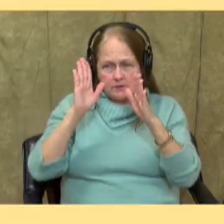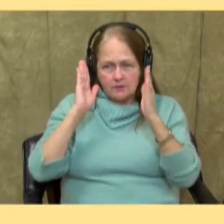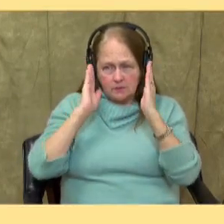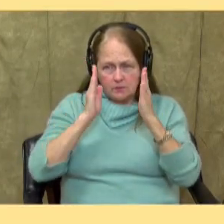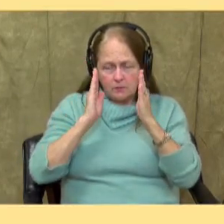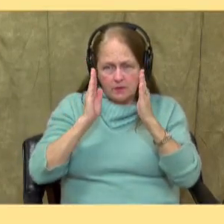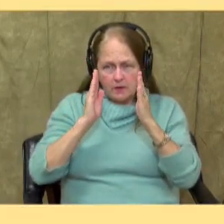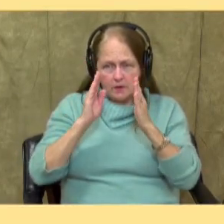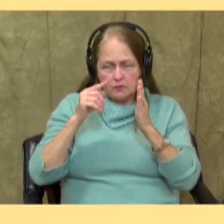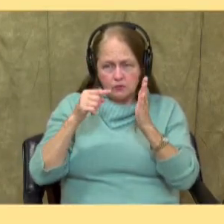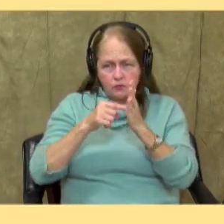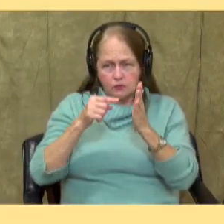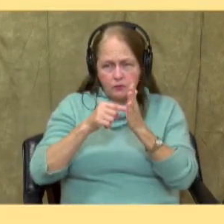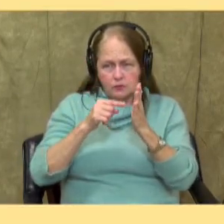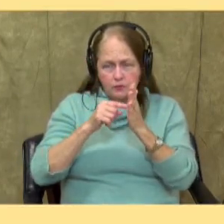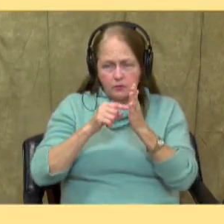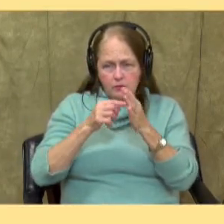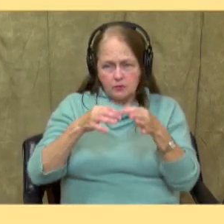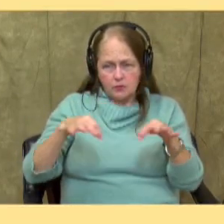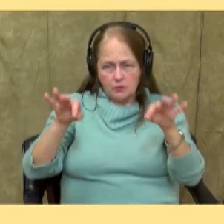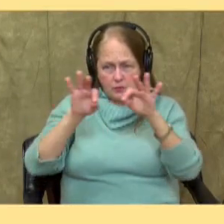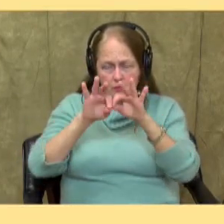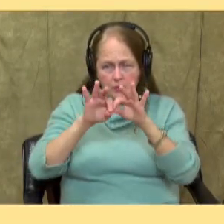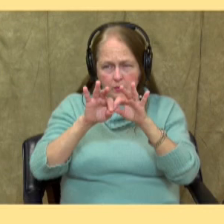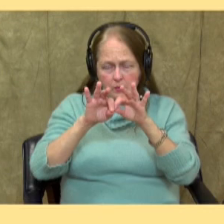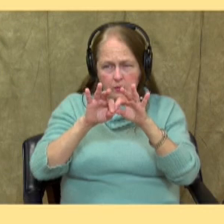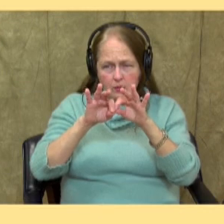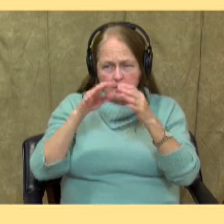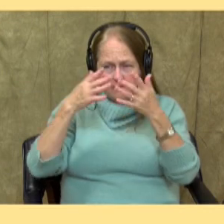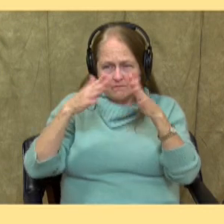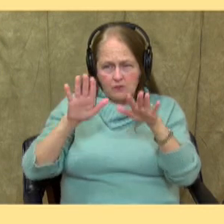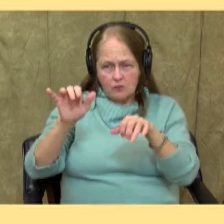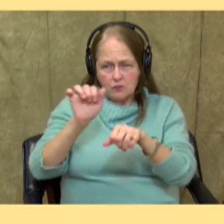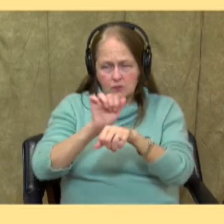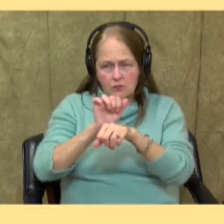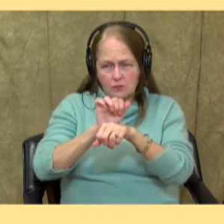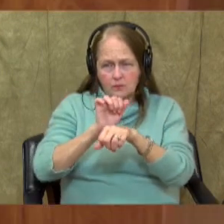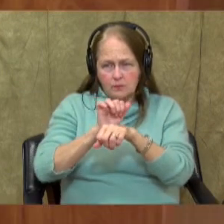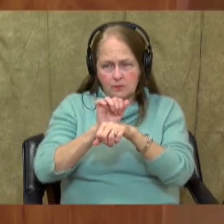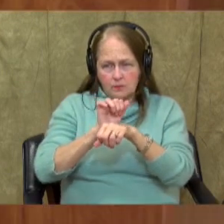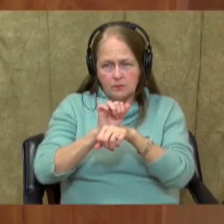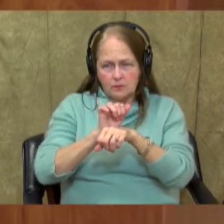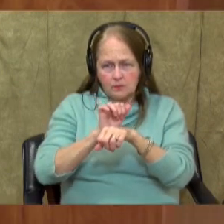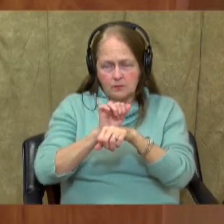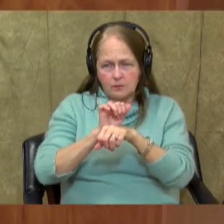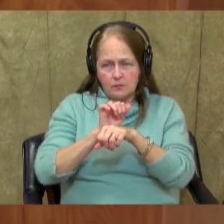to those due days. It's very important to keep on top of your work during this time.